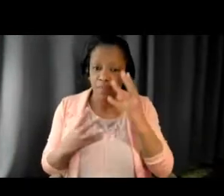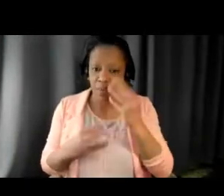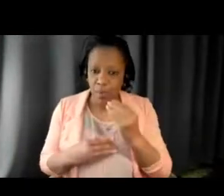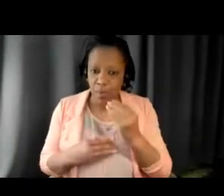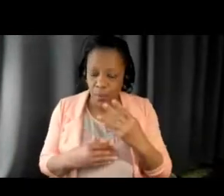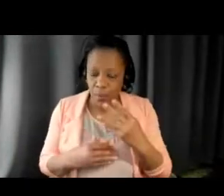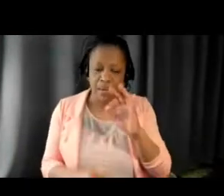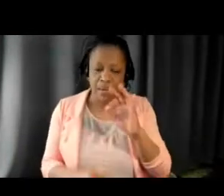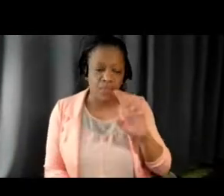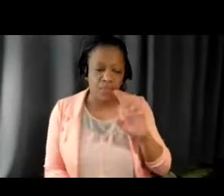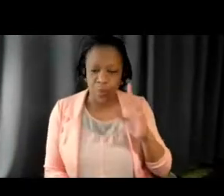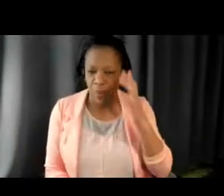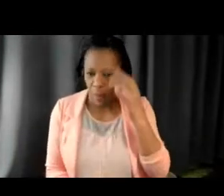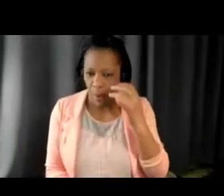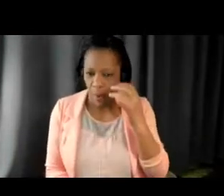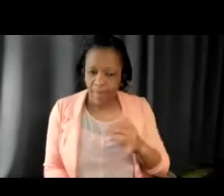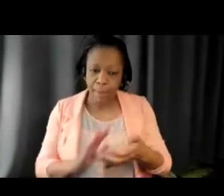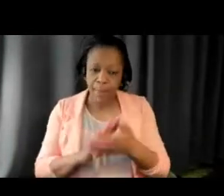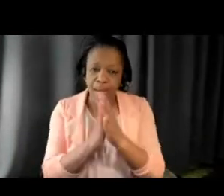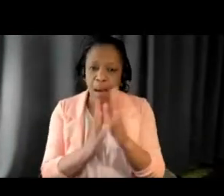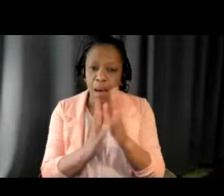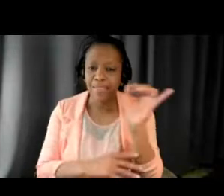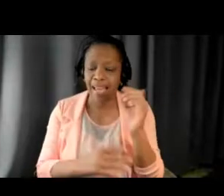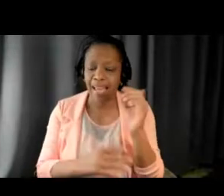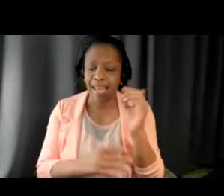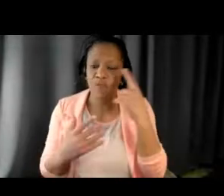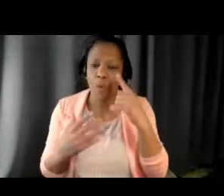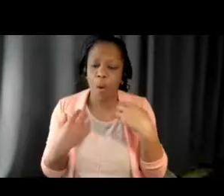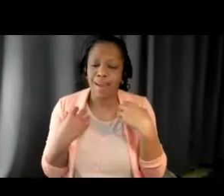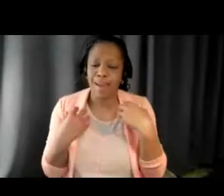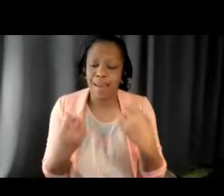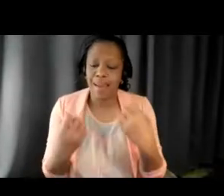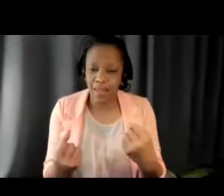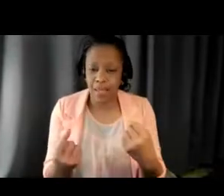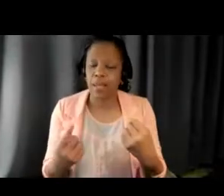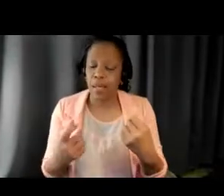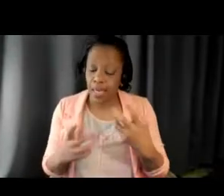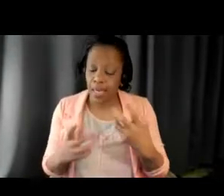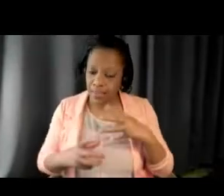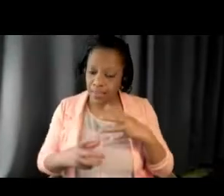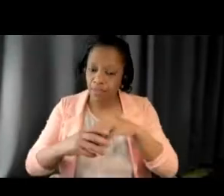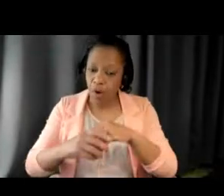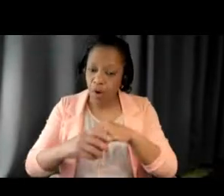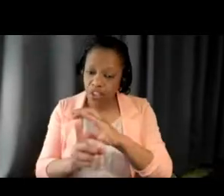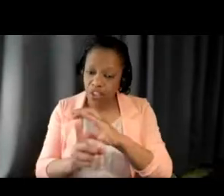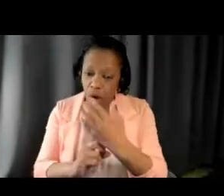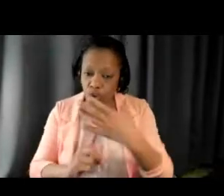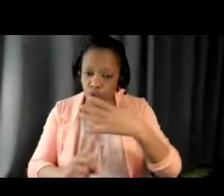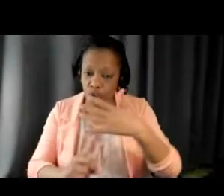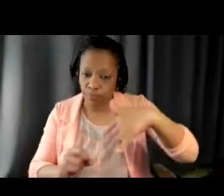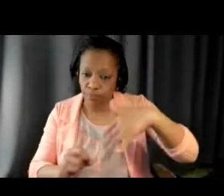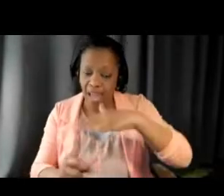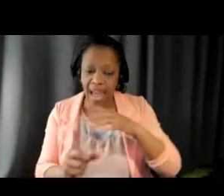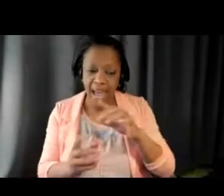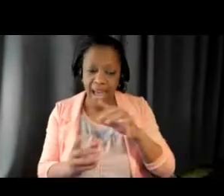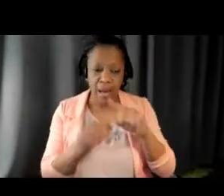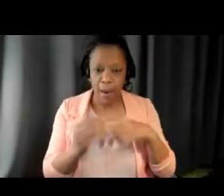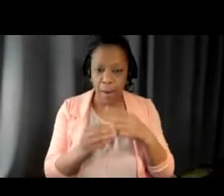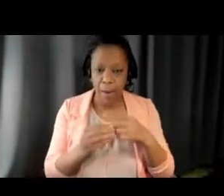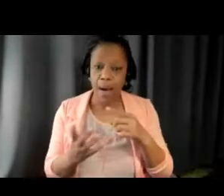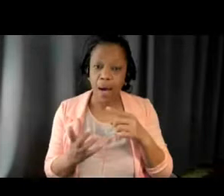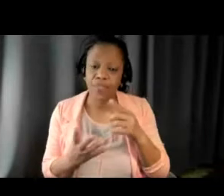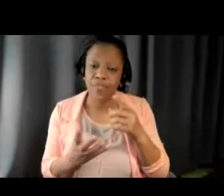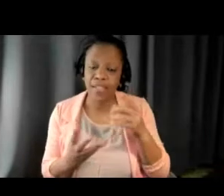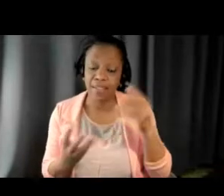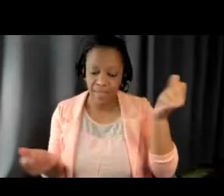why it's healing is it's a receptacle for culture. Yeah. And it's about the ingredients that's in it, but also the way that it's shared. Right. And